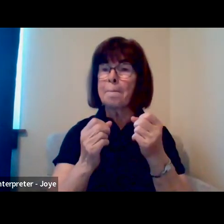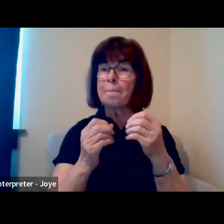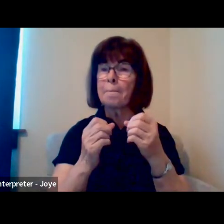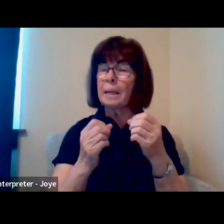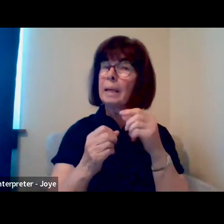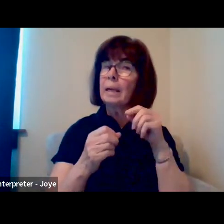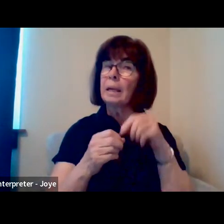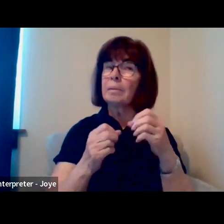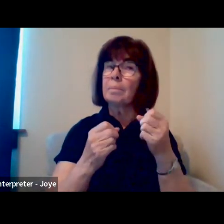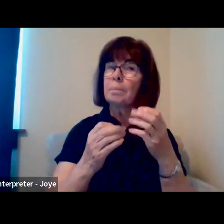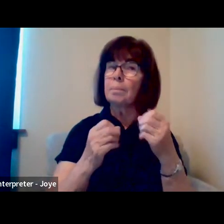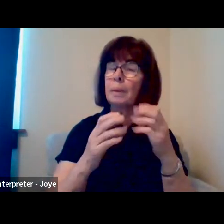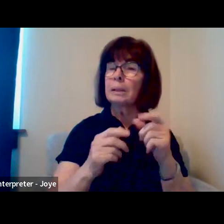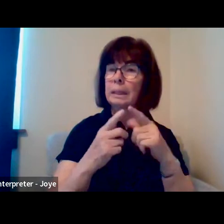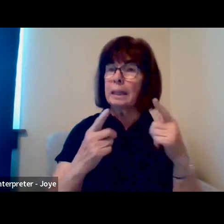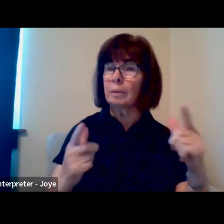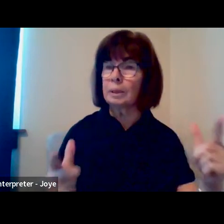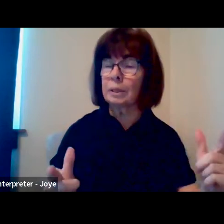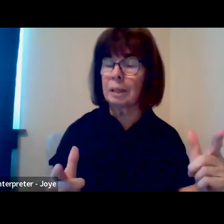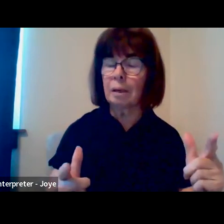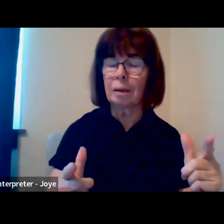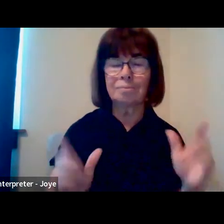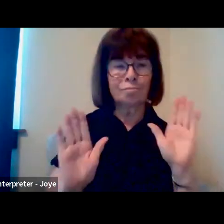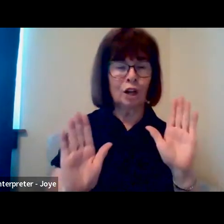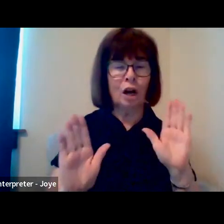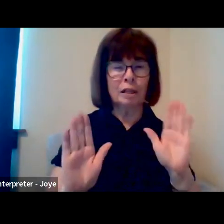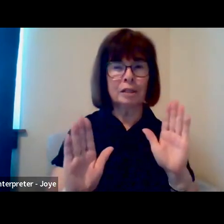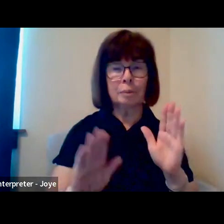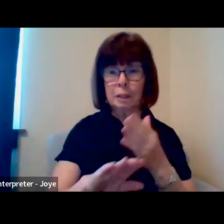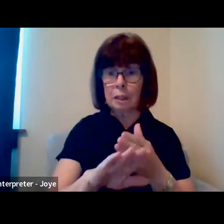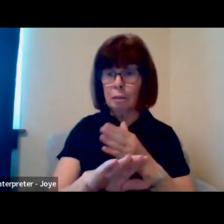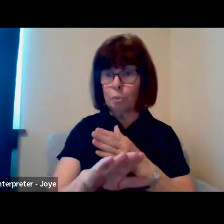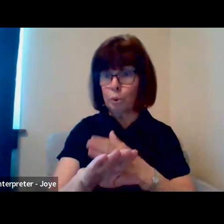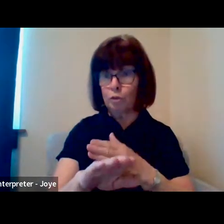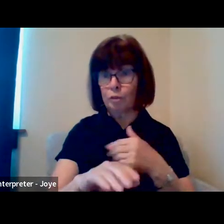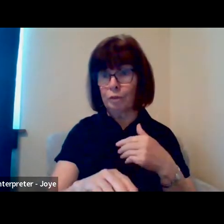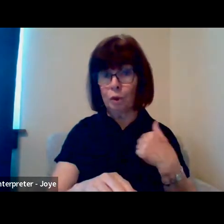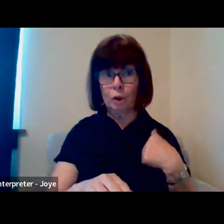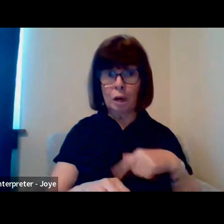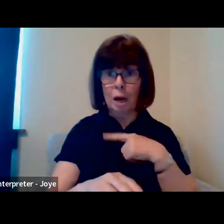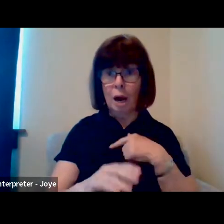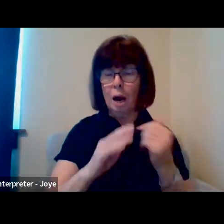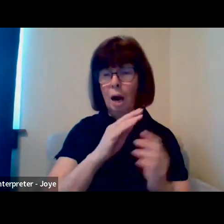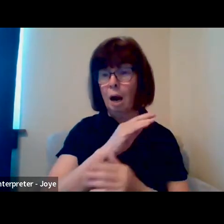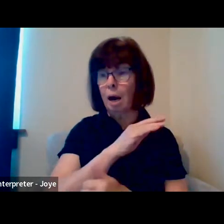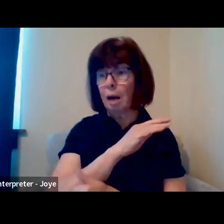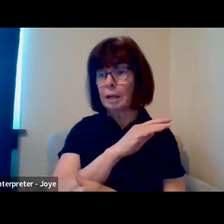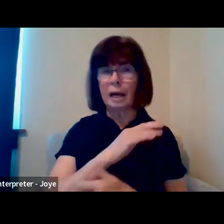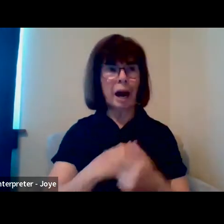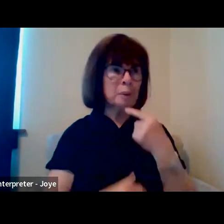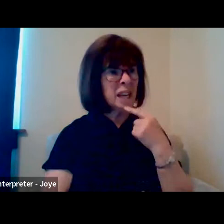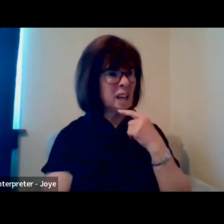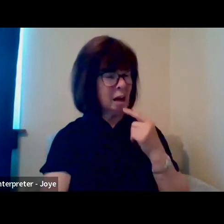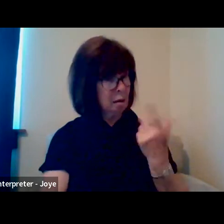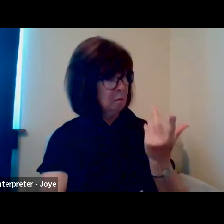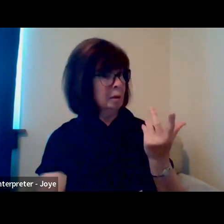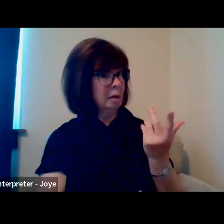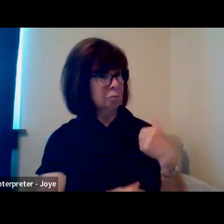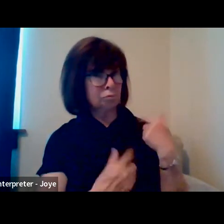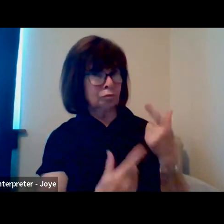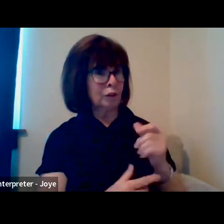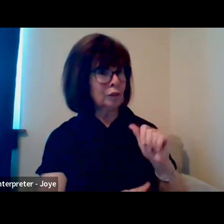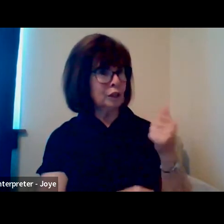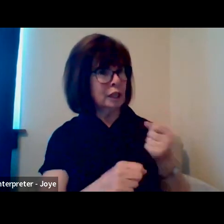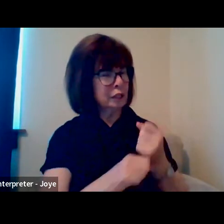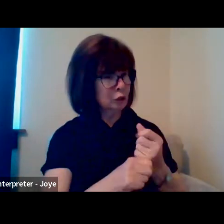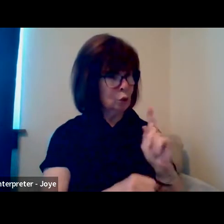big improvement for our county. I know, because like for 10 years, that's all I ever like, where's the flyer in Spanish? You know, I could just wore